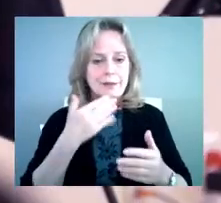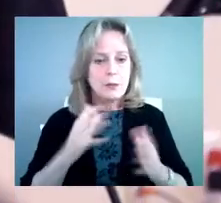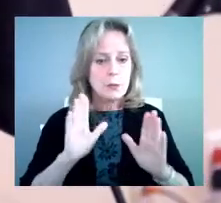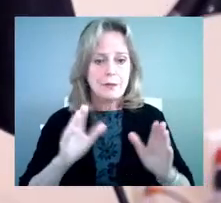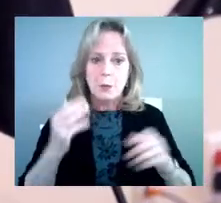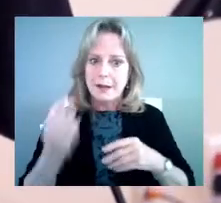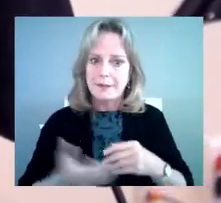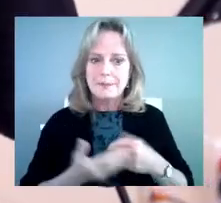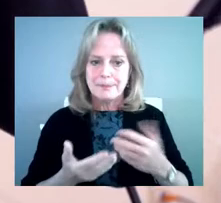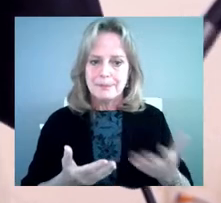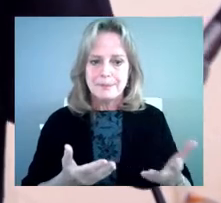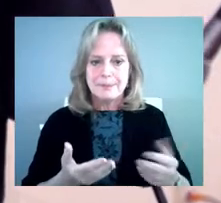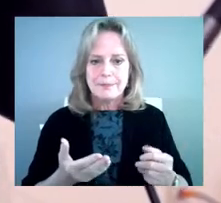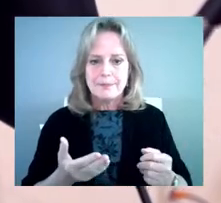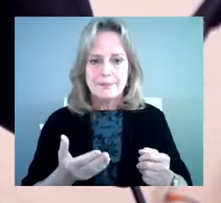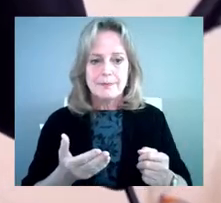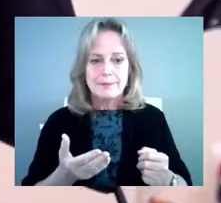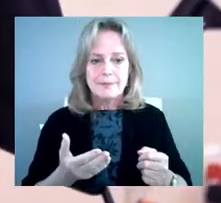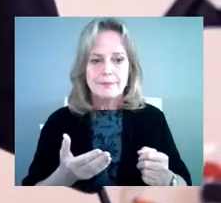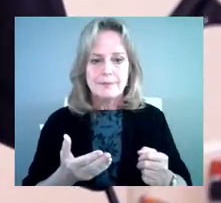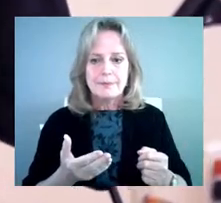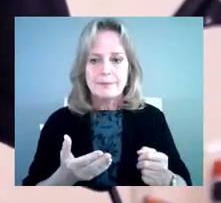Okay.